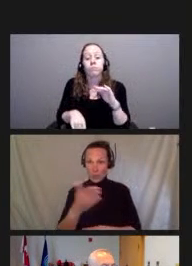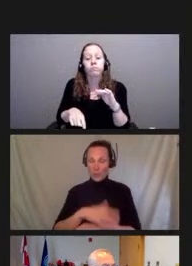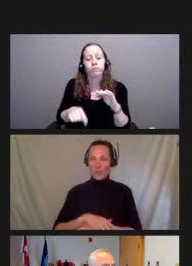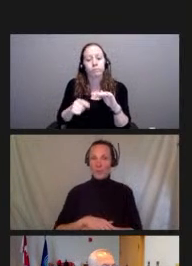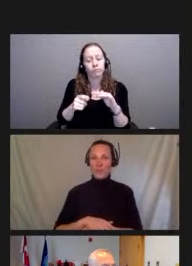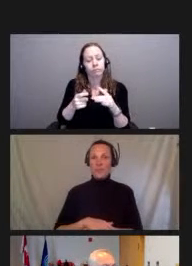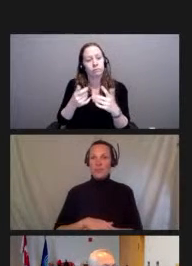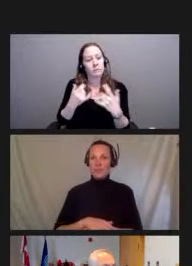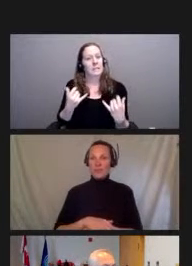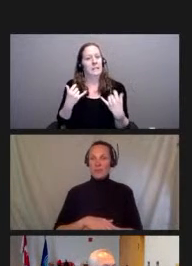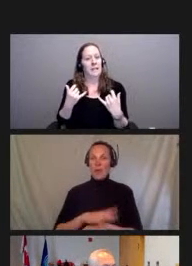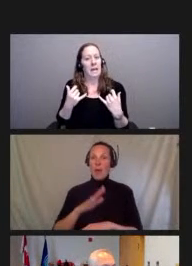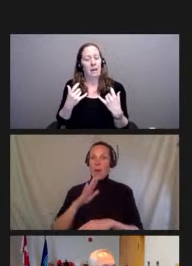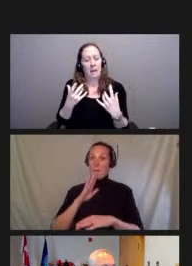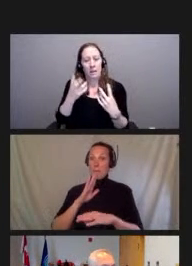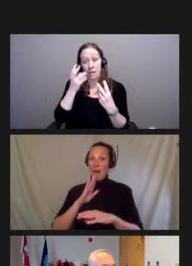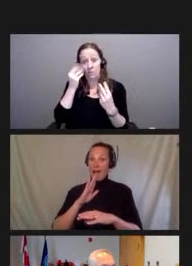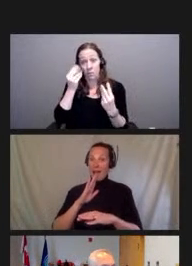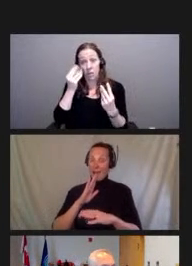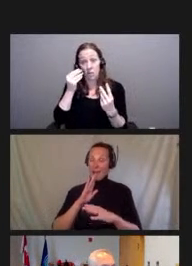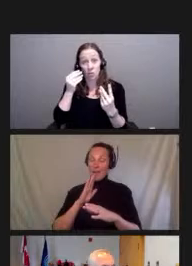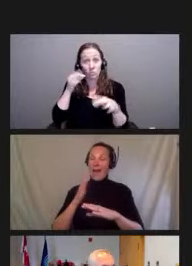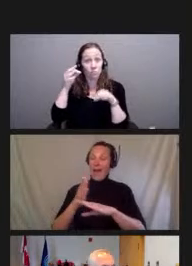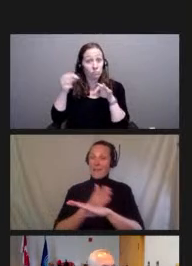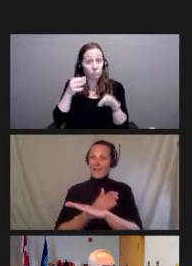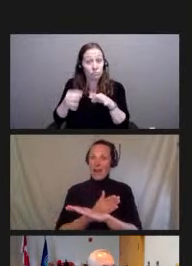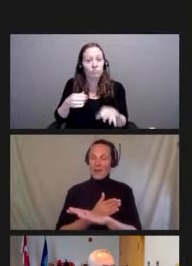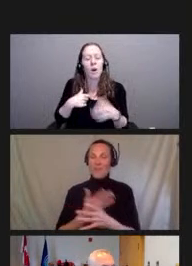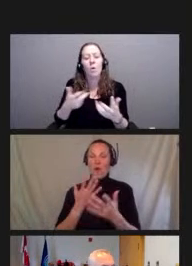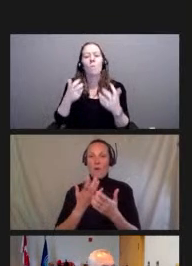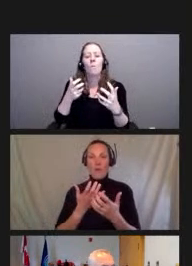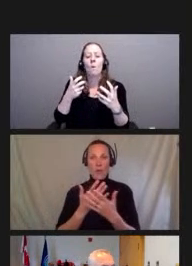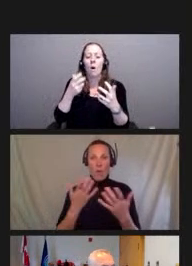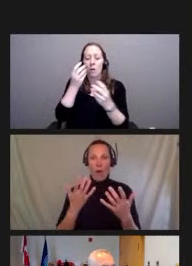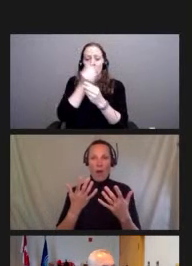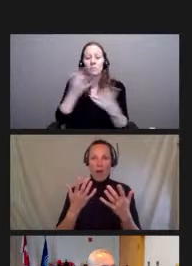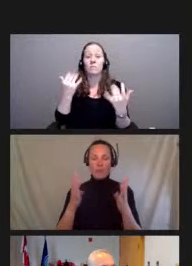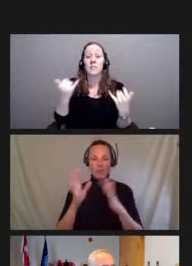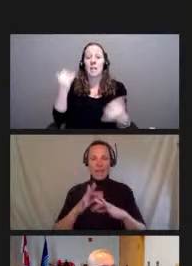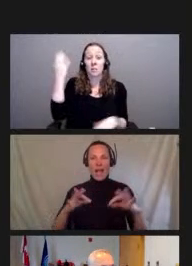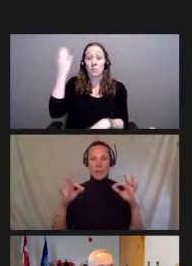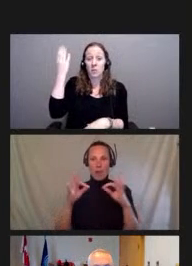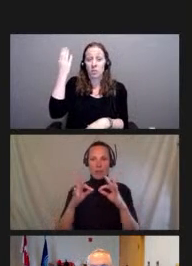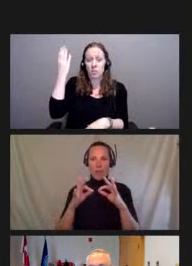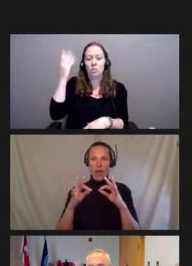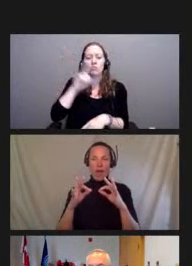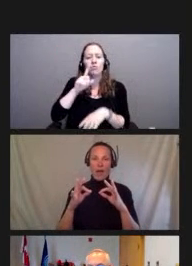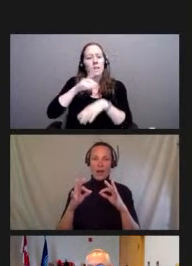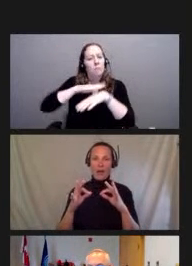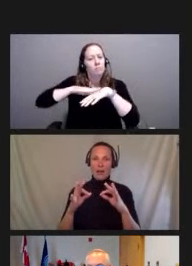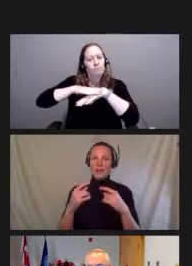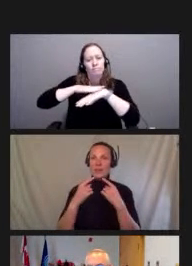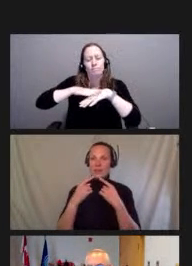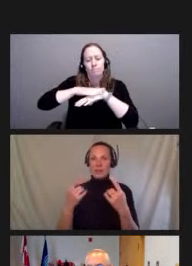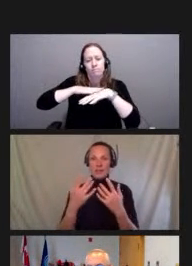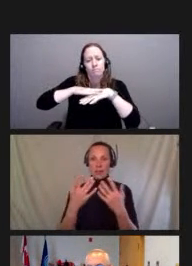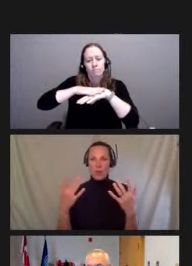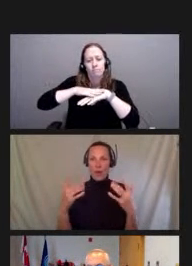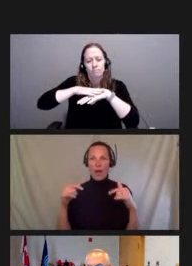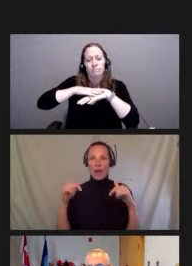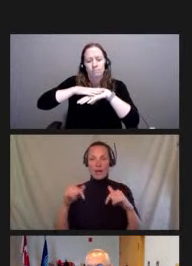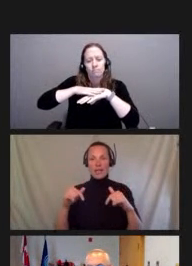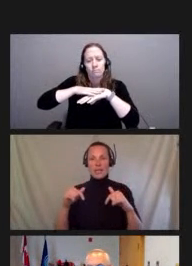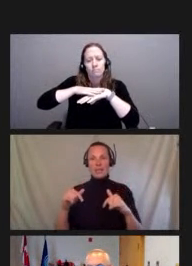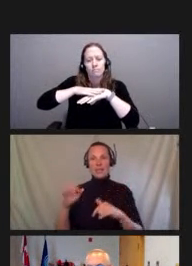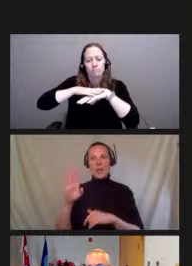content of today's technical briefing, I just wanted to highlight that today's presentation will be high level, despite taking